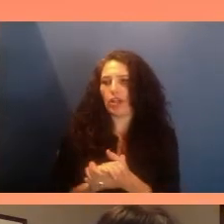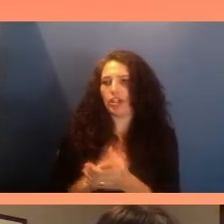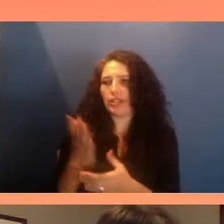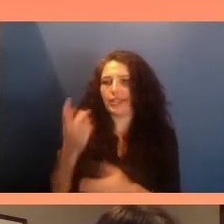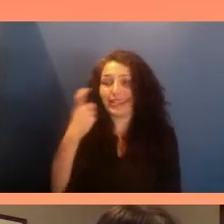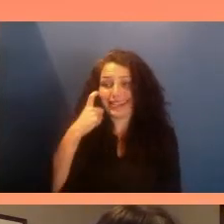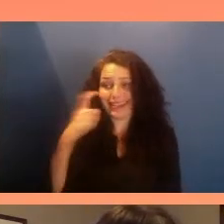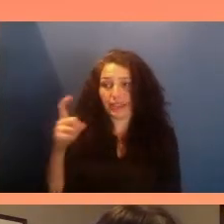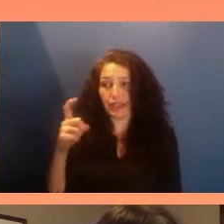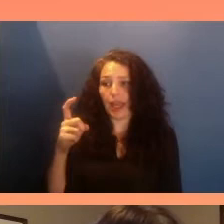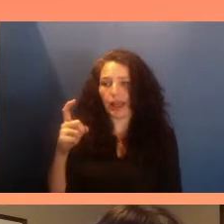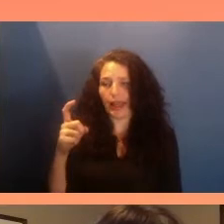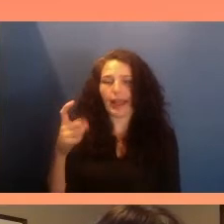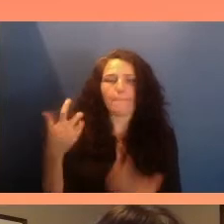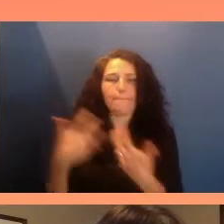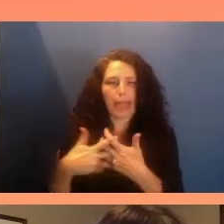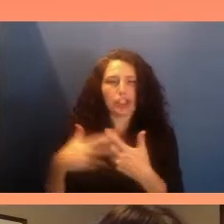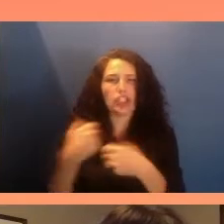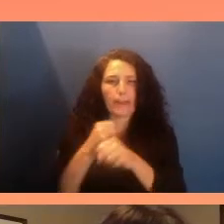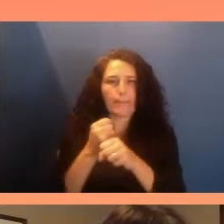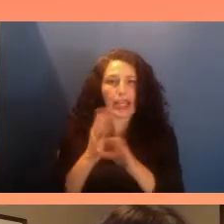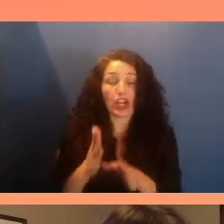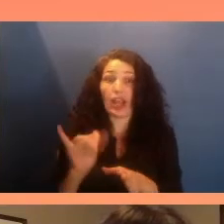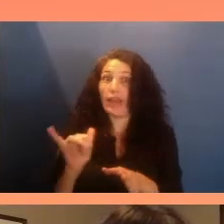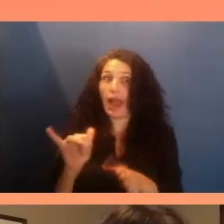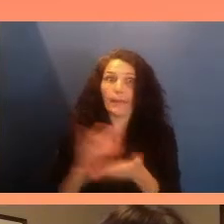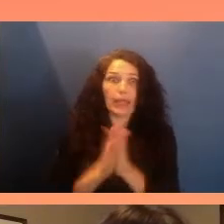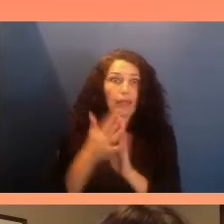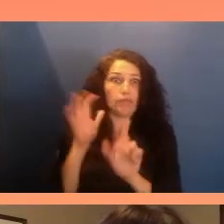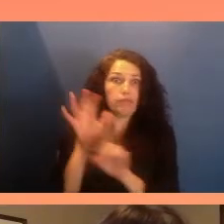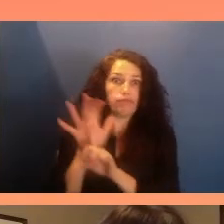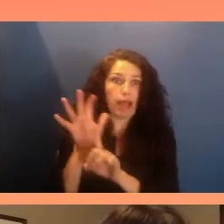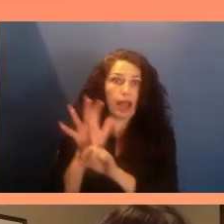hit here in the US. It was